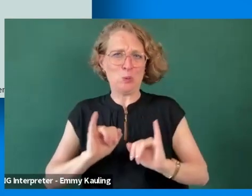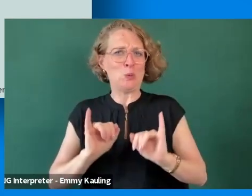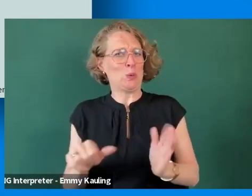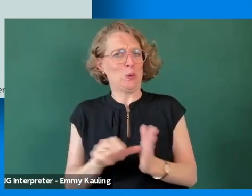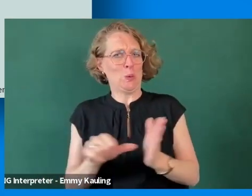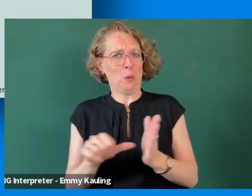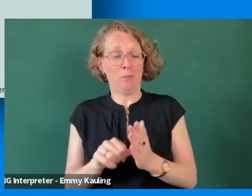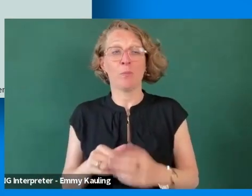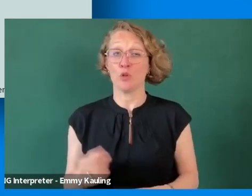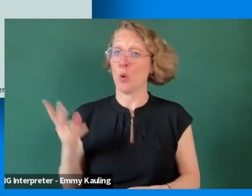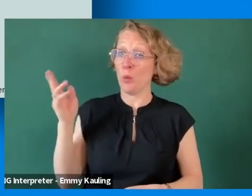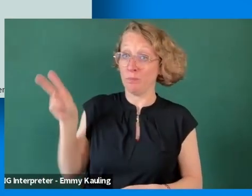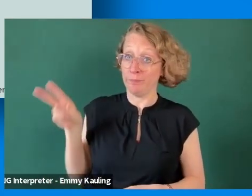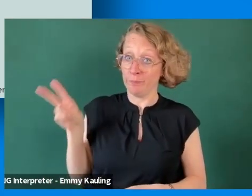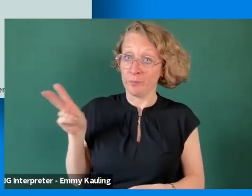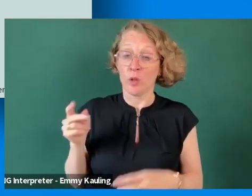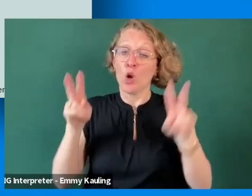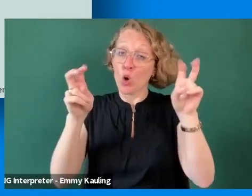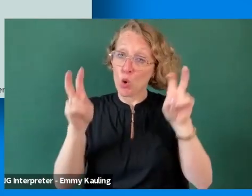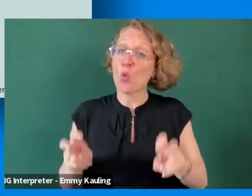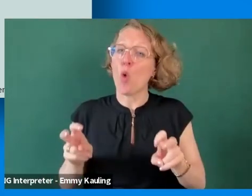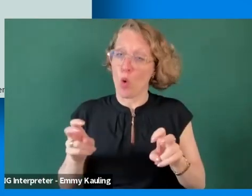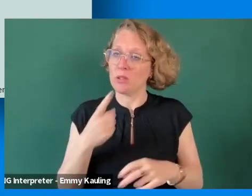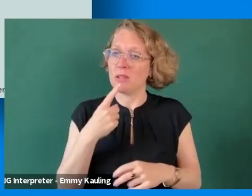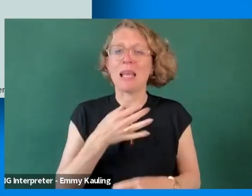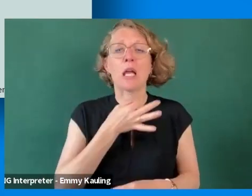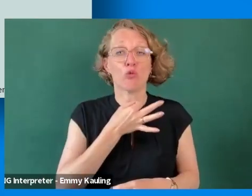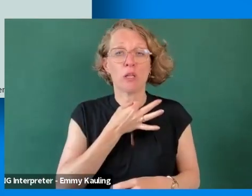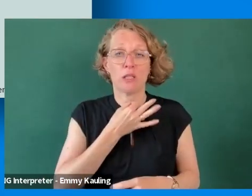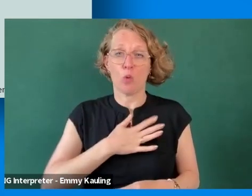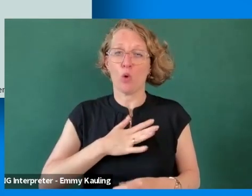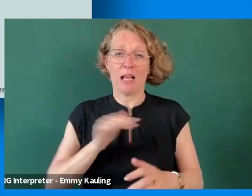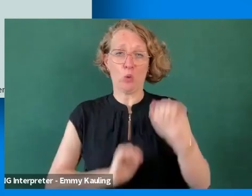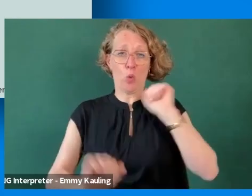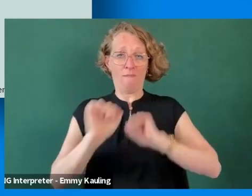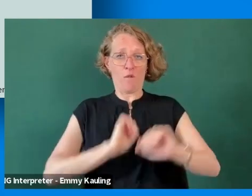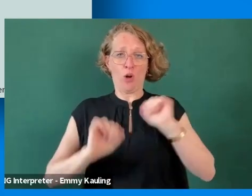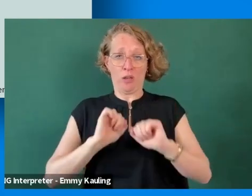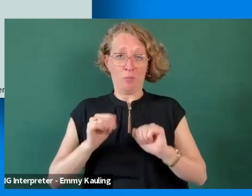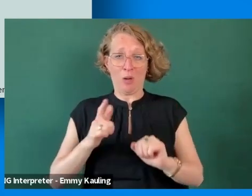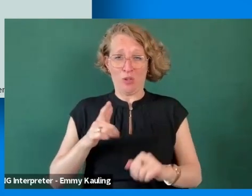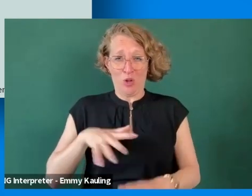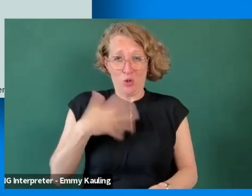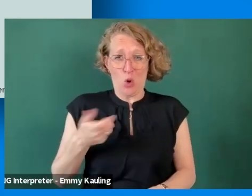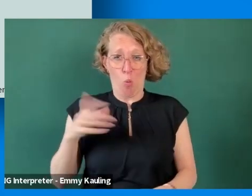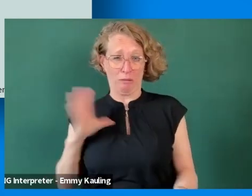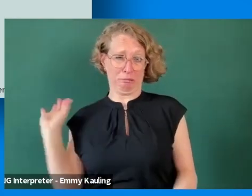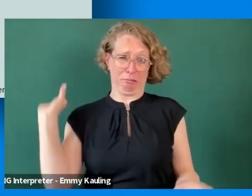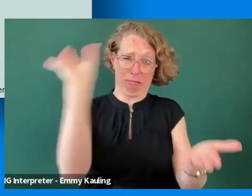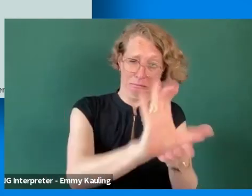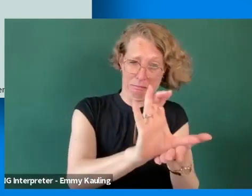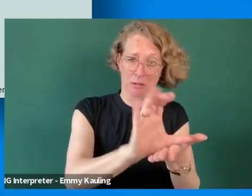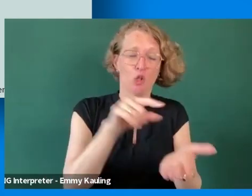quotes highlight two things. So risk, of course, you want to avoid awarding a lot of money to a proposal